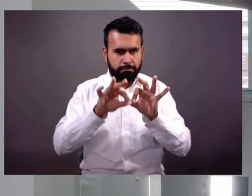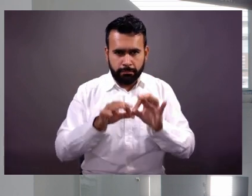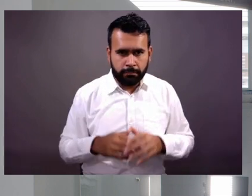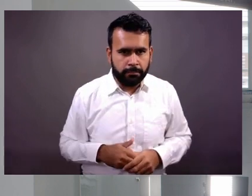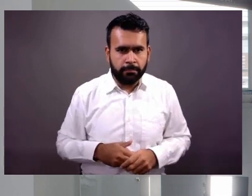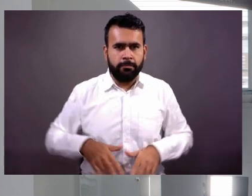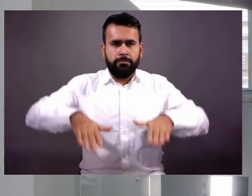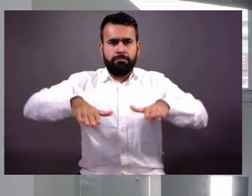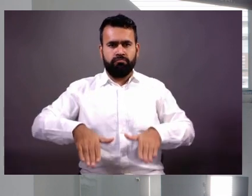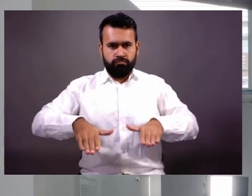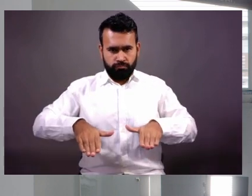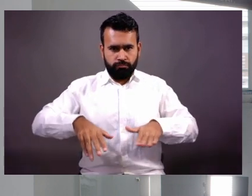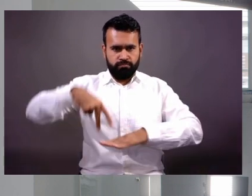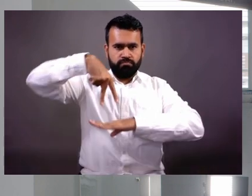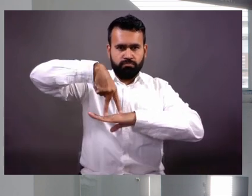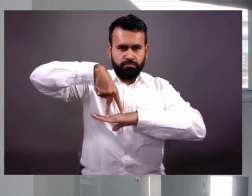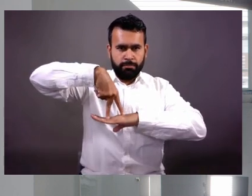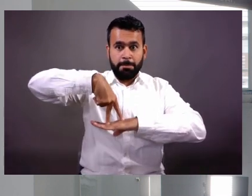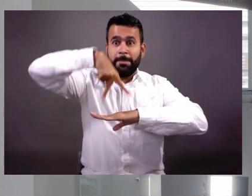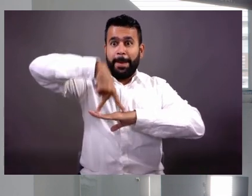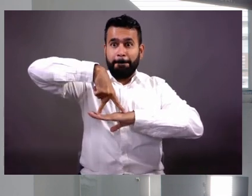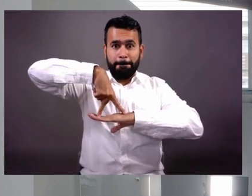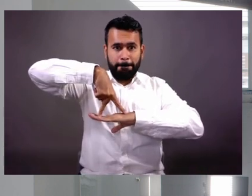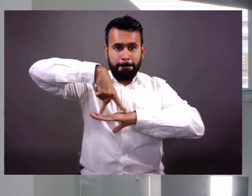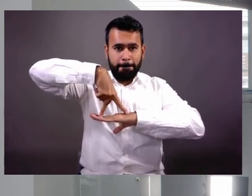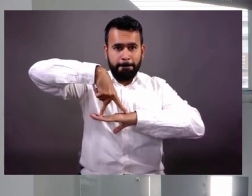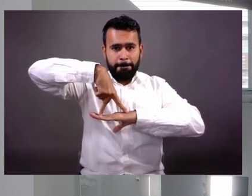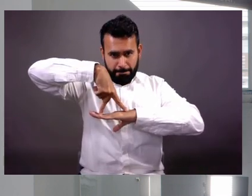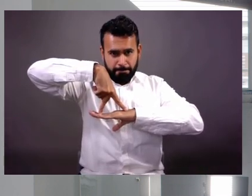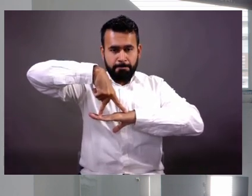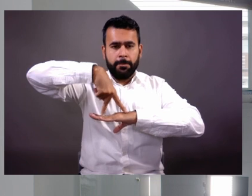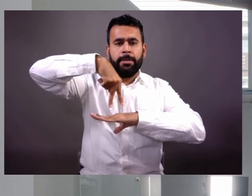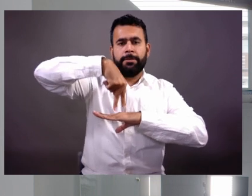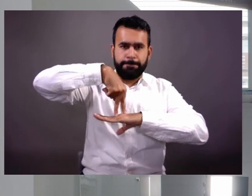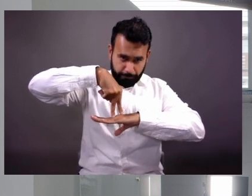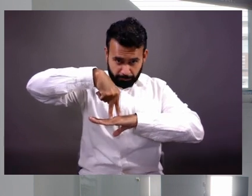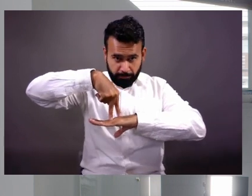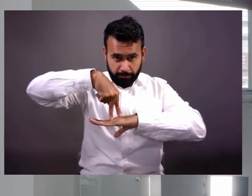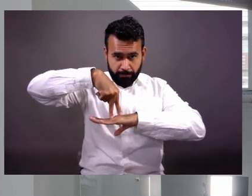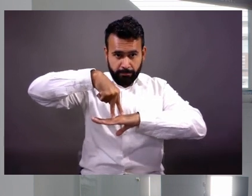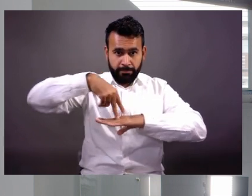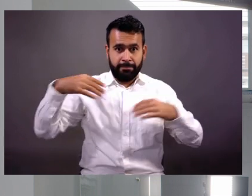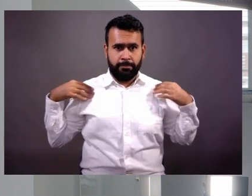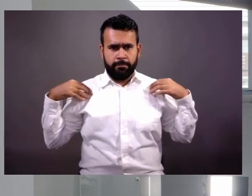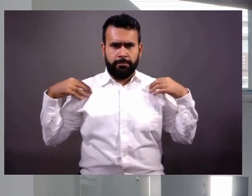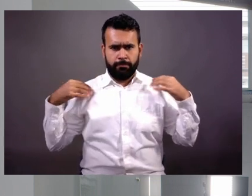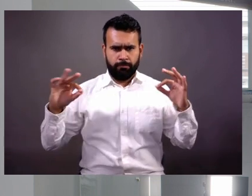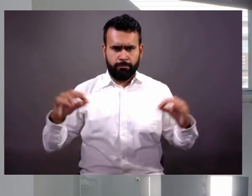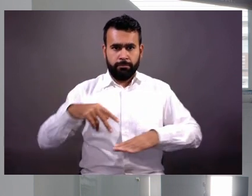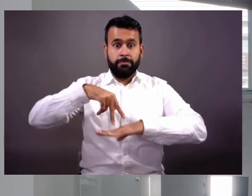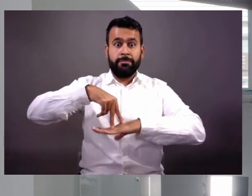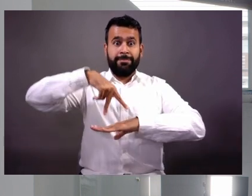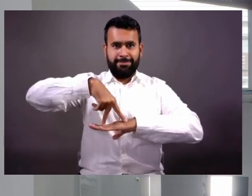so first point in this stance is basically we're going to jump out. So if your legs